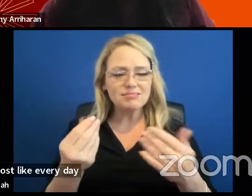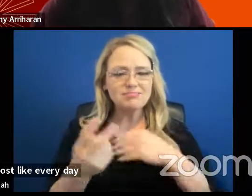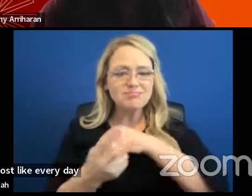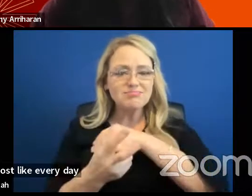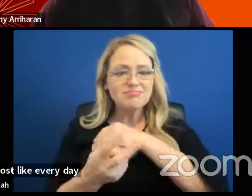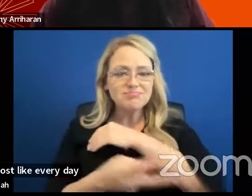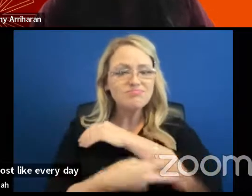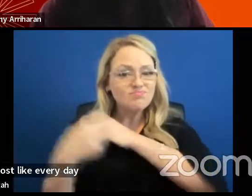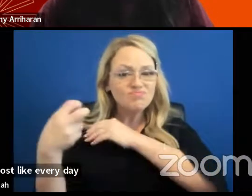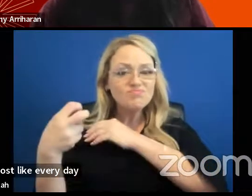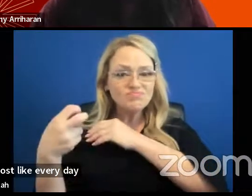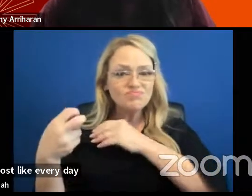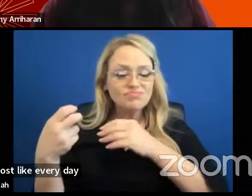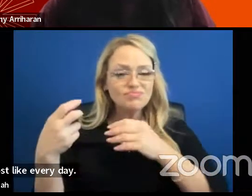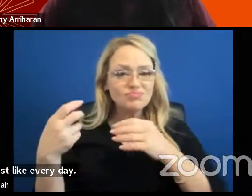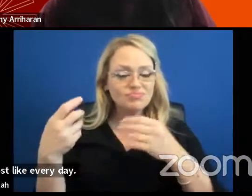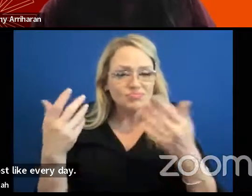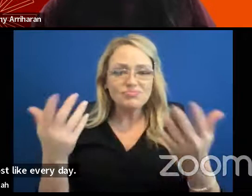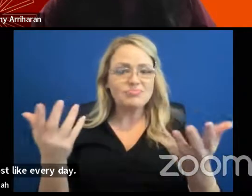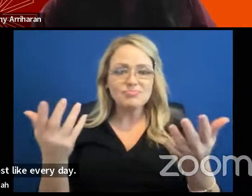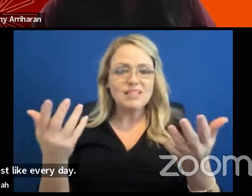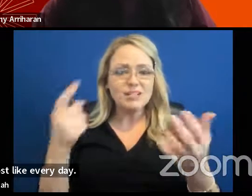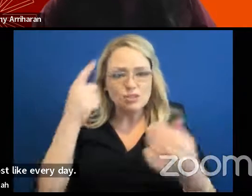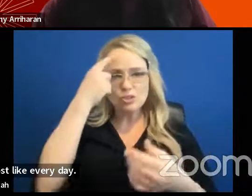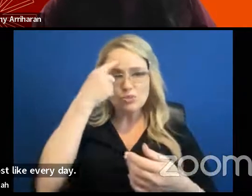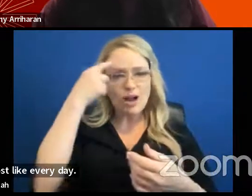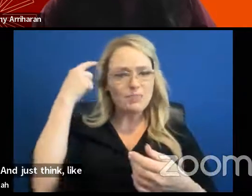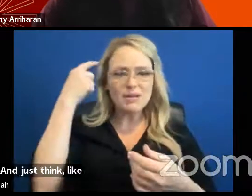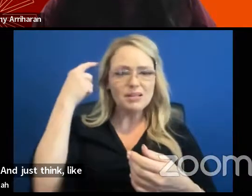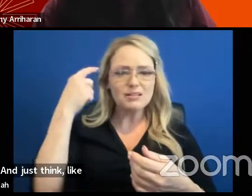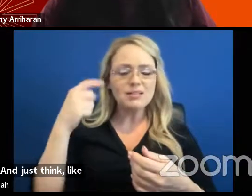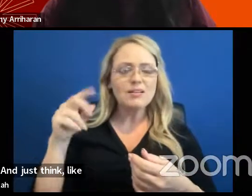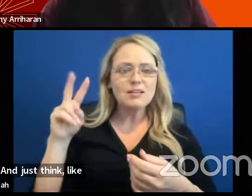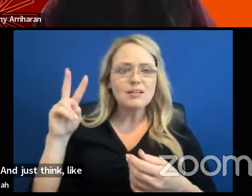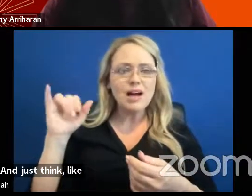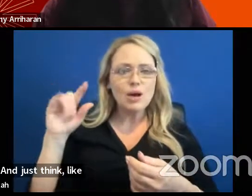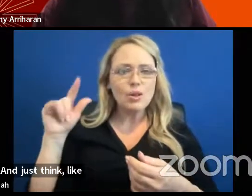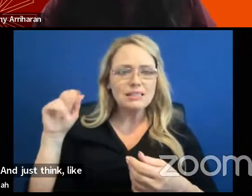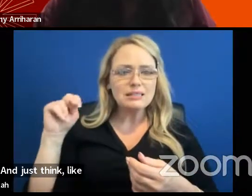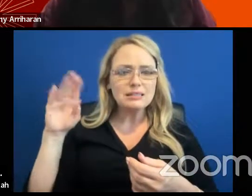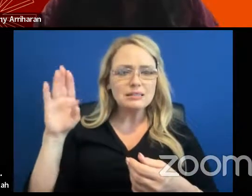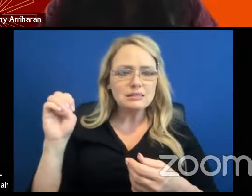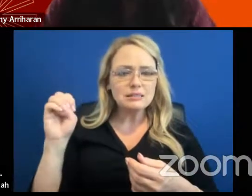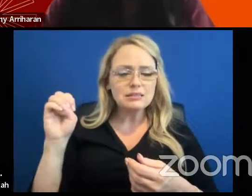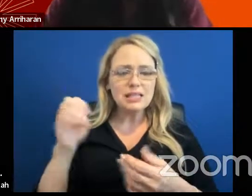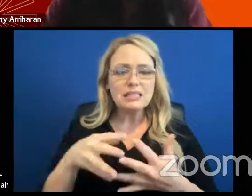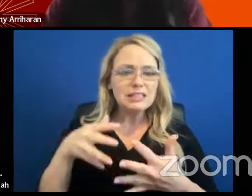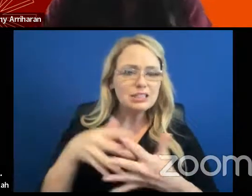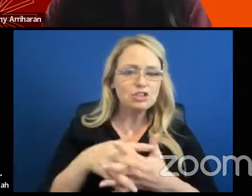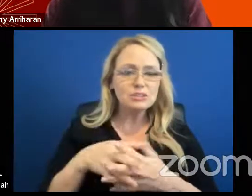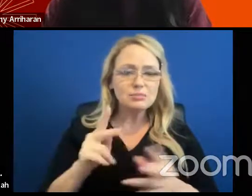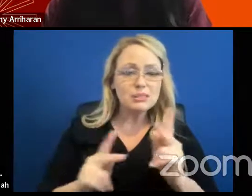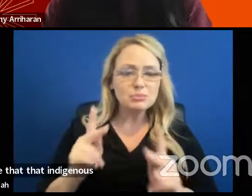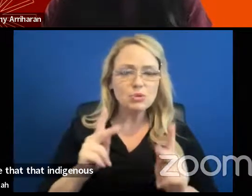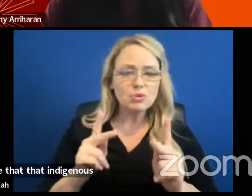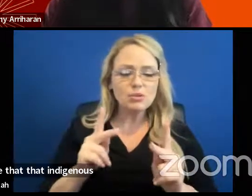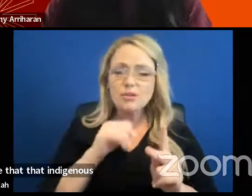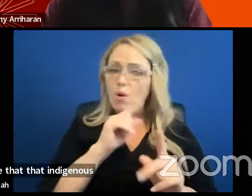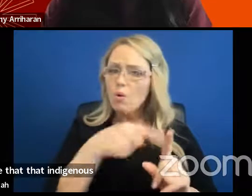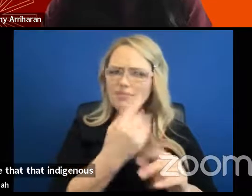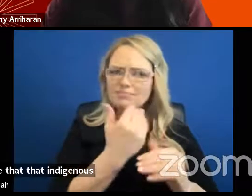what, just the massive trauma and violence that Indigenous people, not just from America, but from all over the world, carry